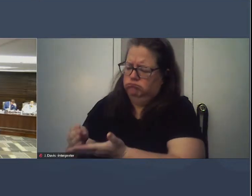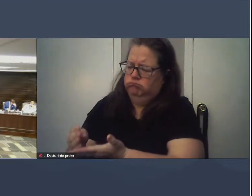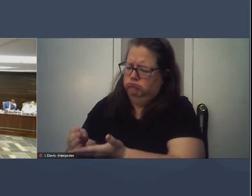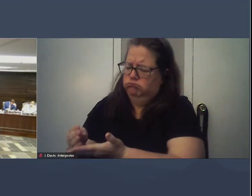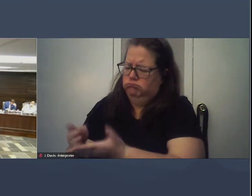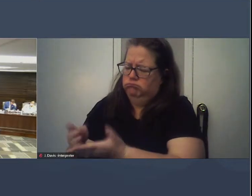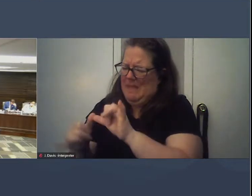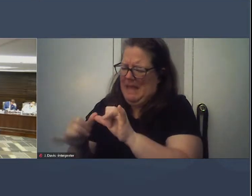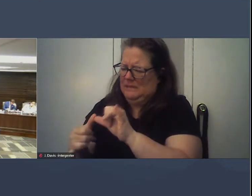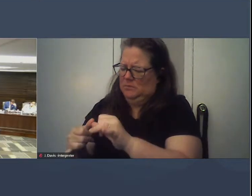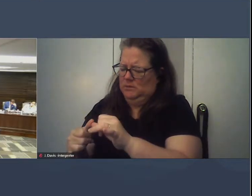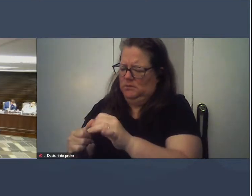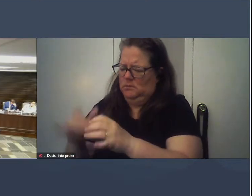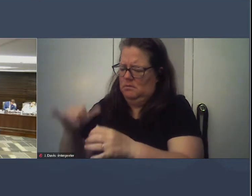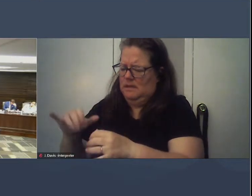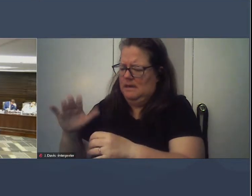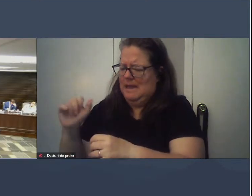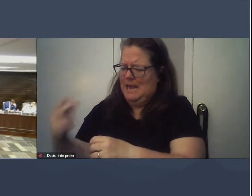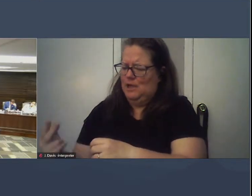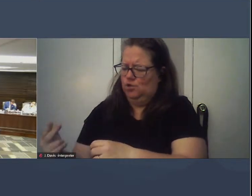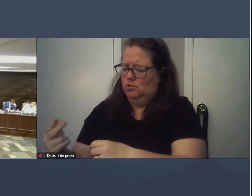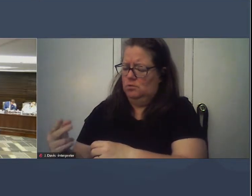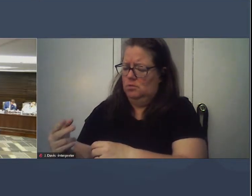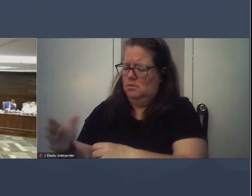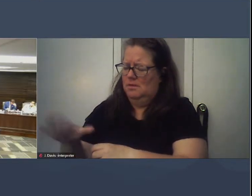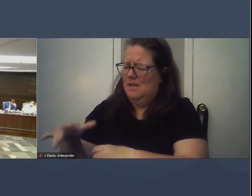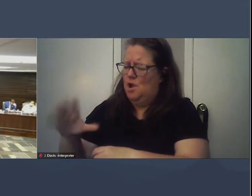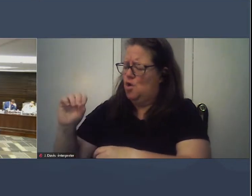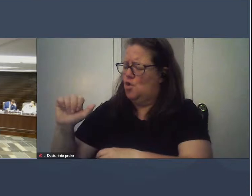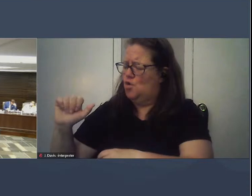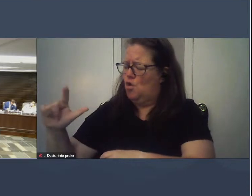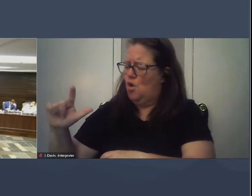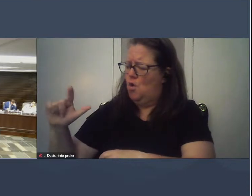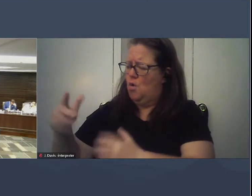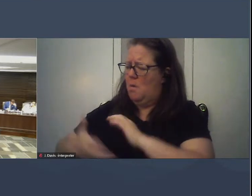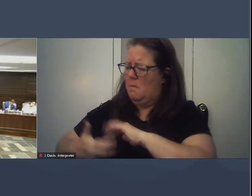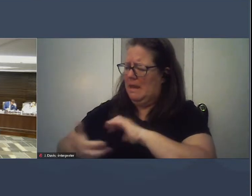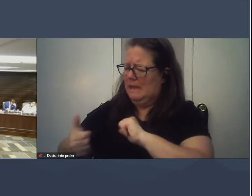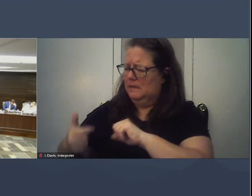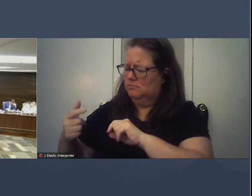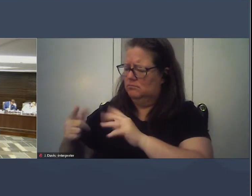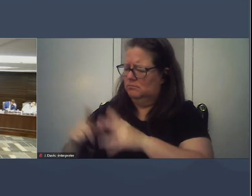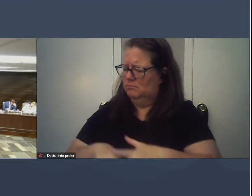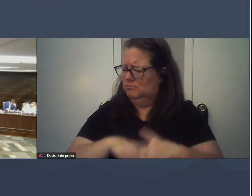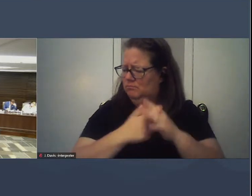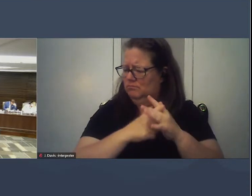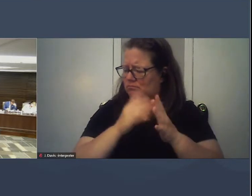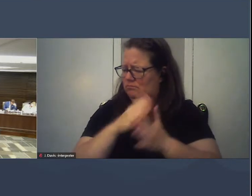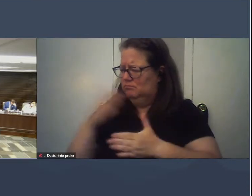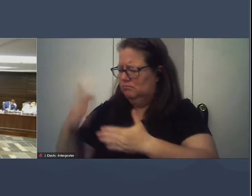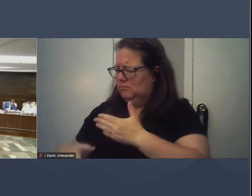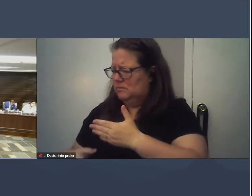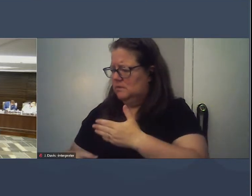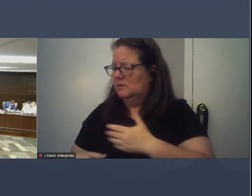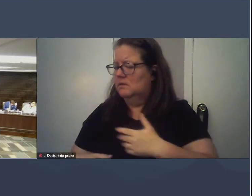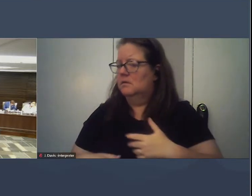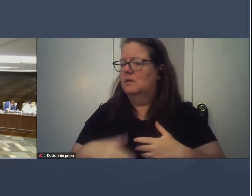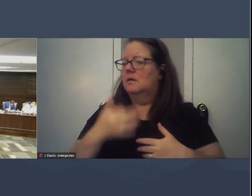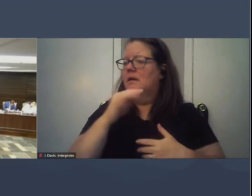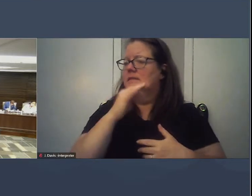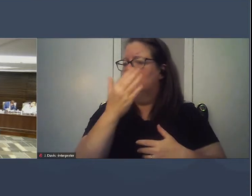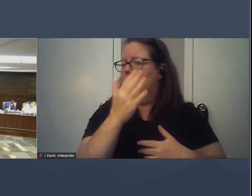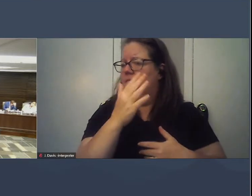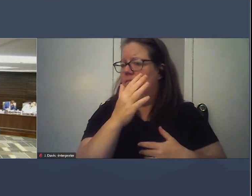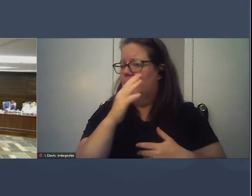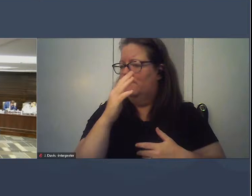Because that coal plant was in existence from how long to how long? From the 50s until 2018. Okay.